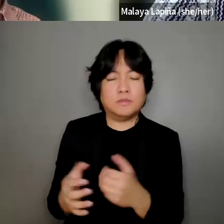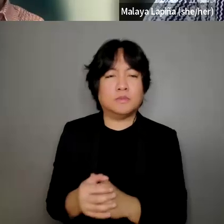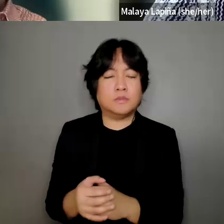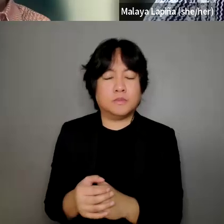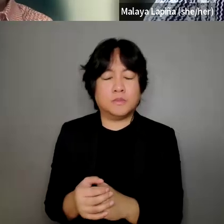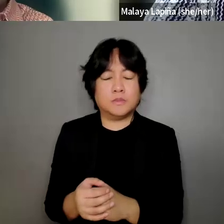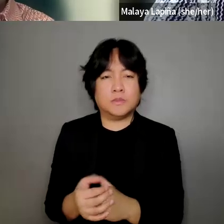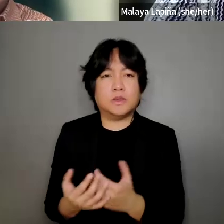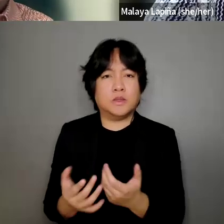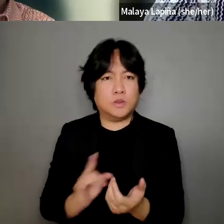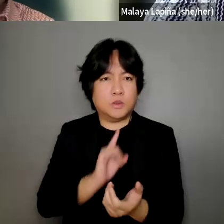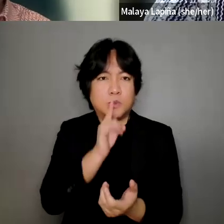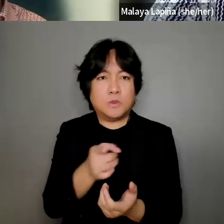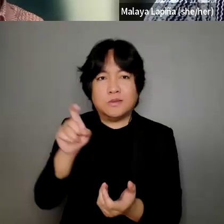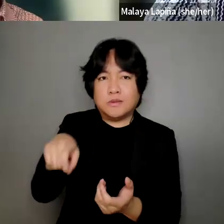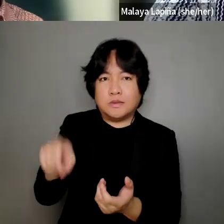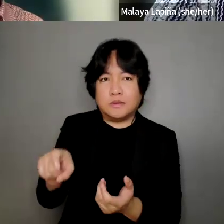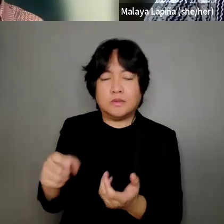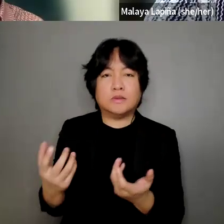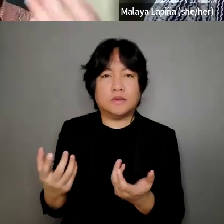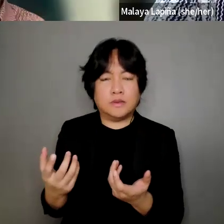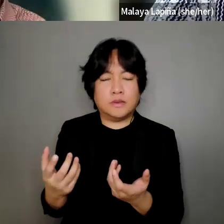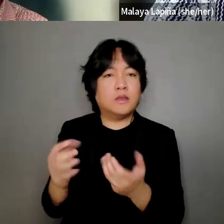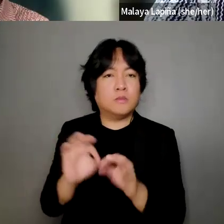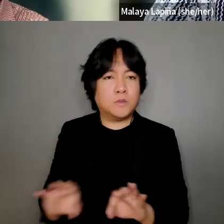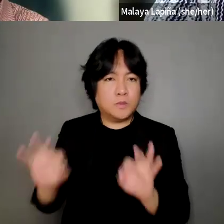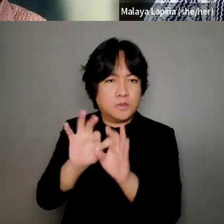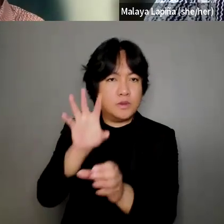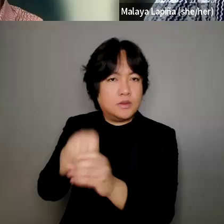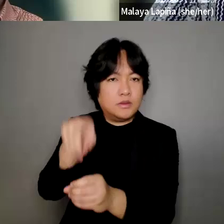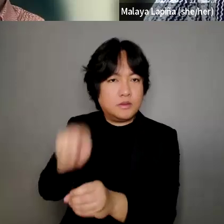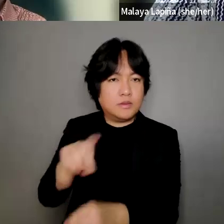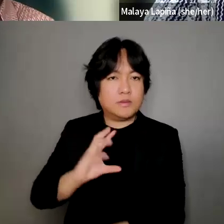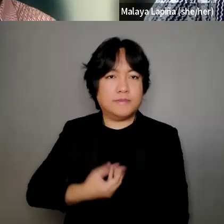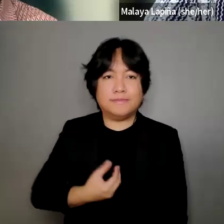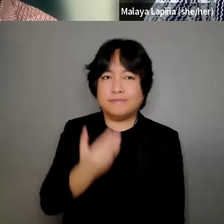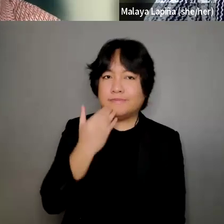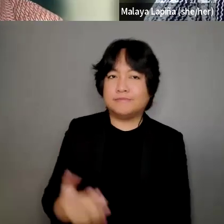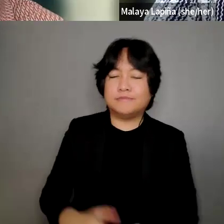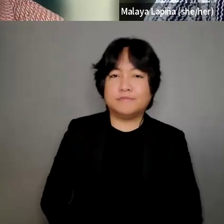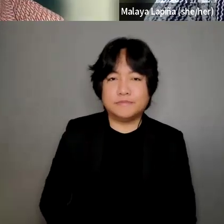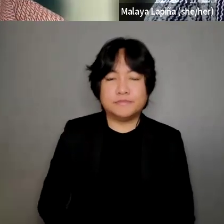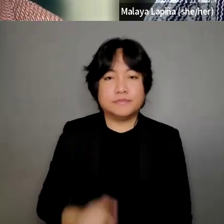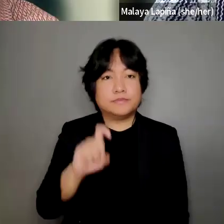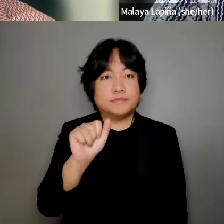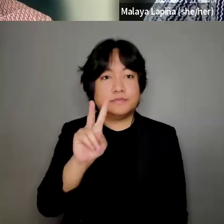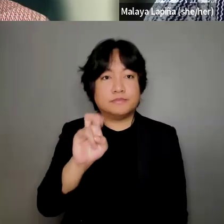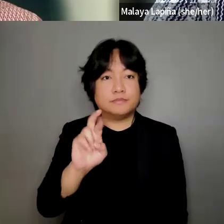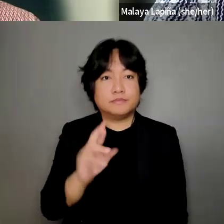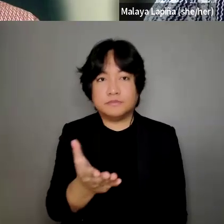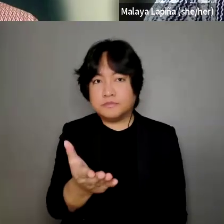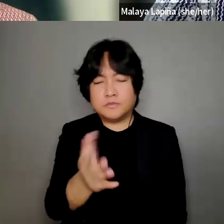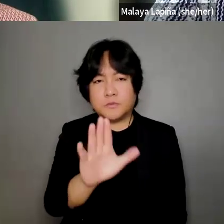these realities is, as you've mentioned, very, very important. So thank you for sharing that, no? Xavier, in your case,